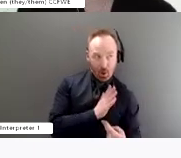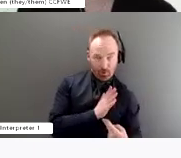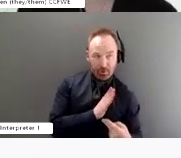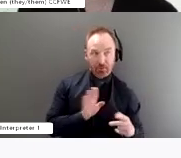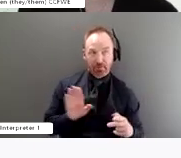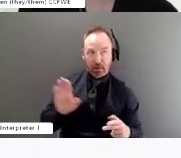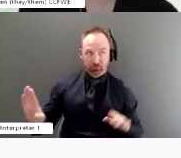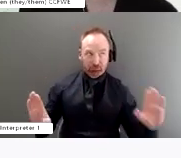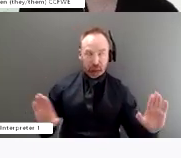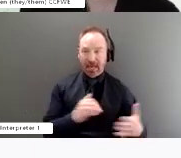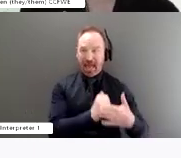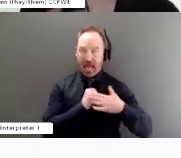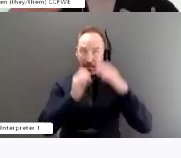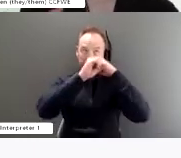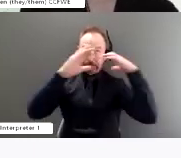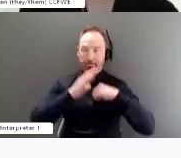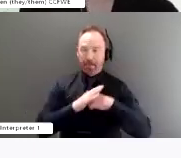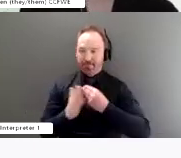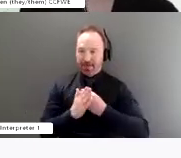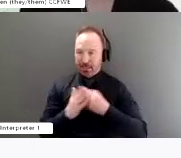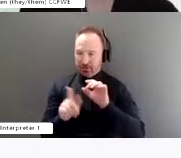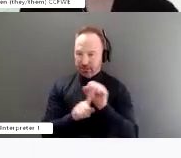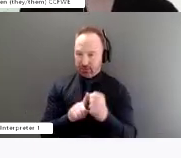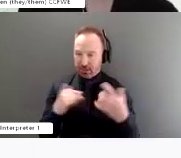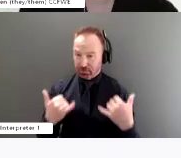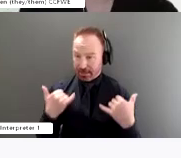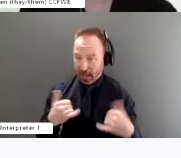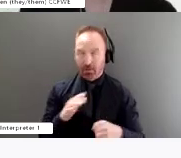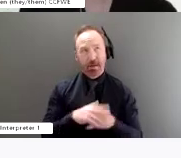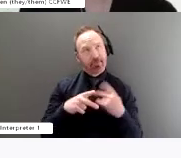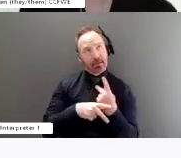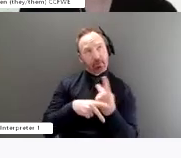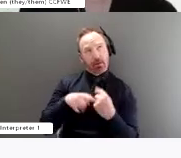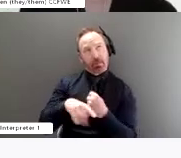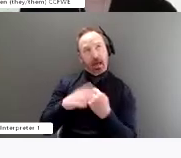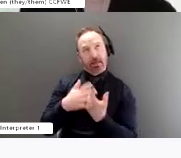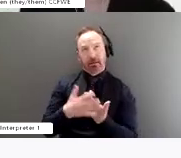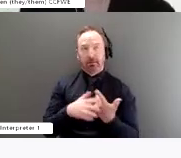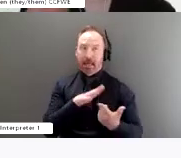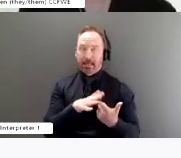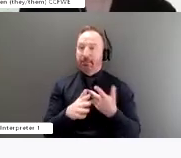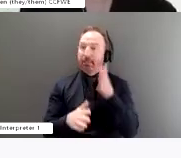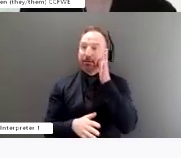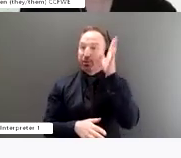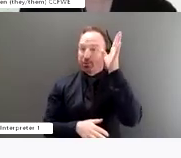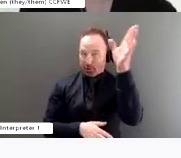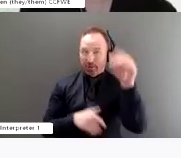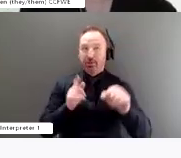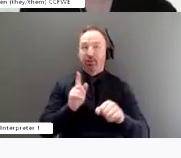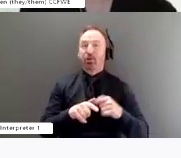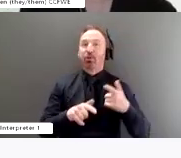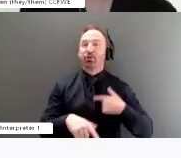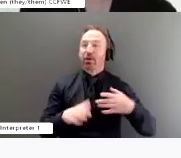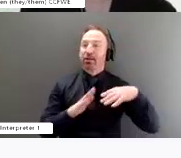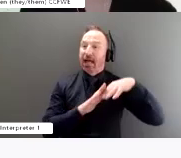current financial status is and kind of what they need to prioritize when they are rebuilding. We also suggest